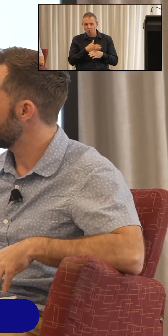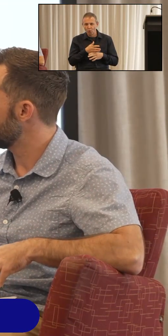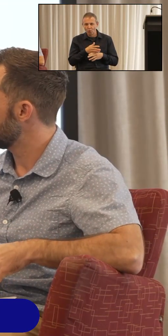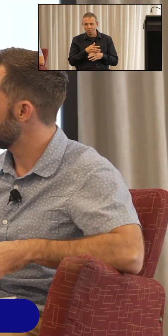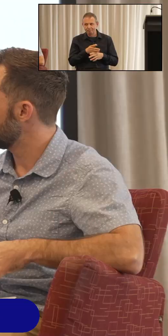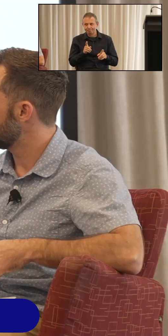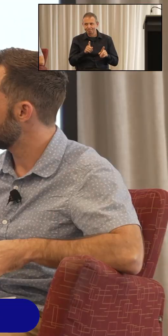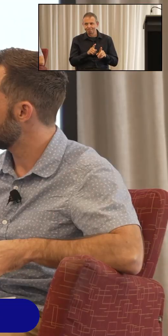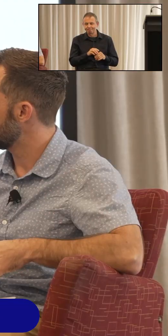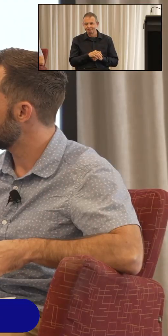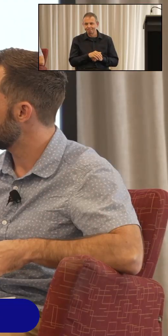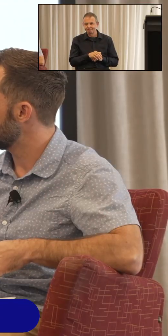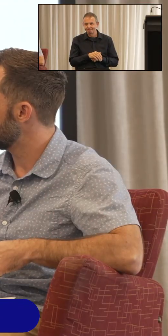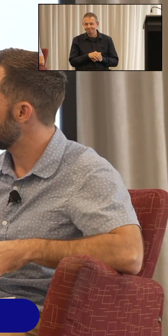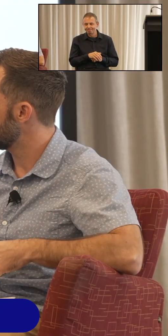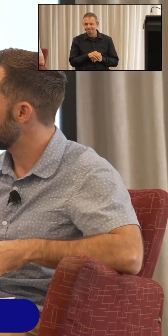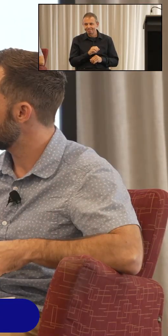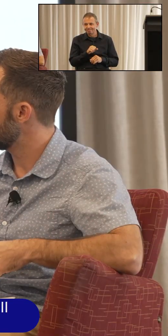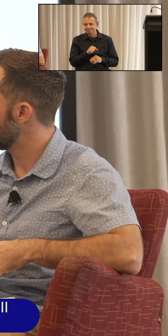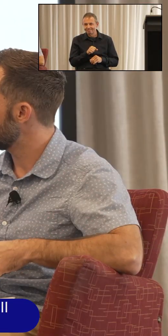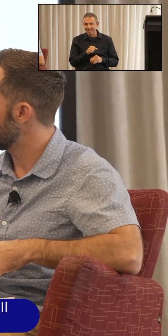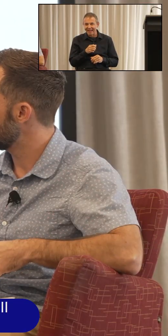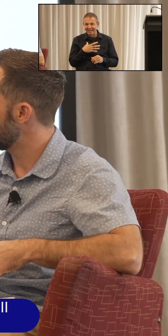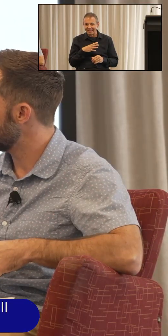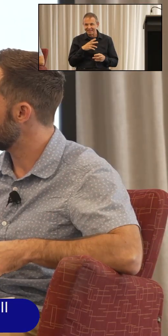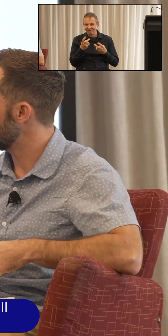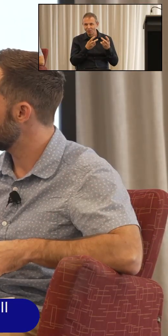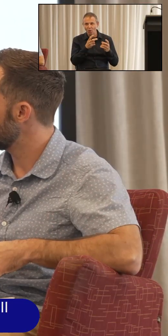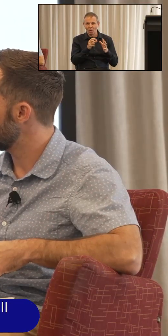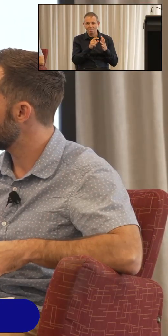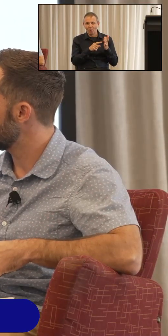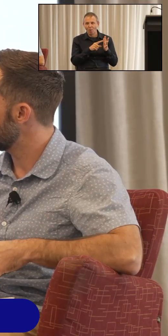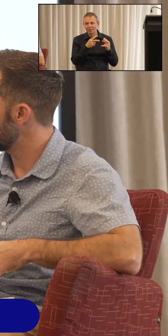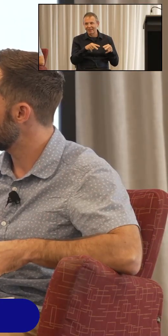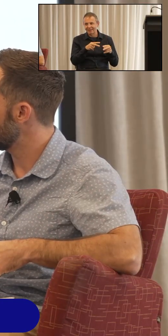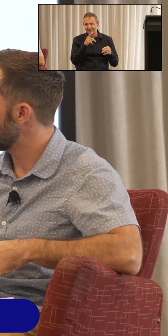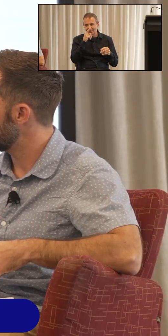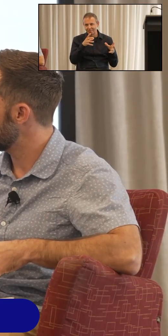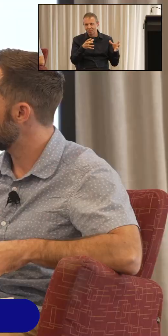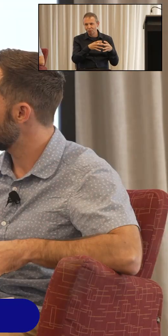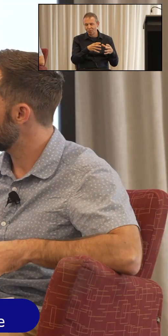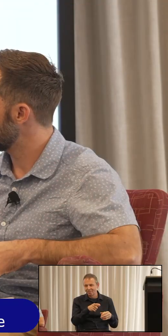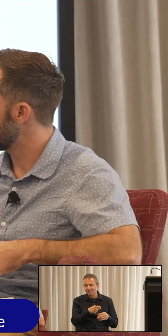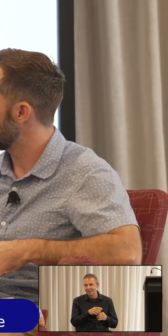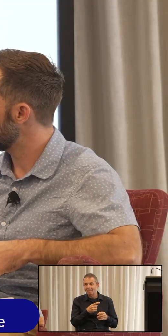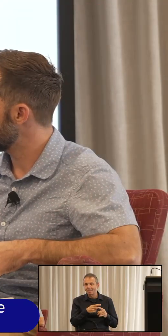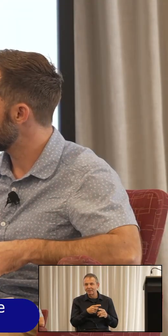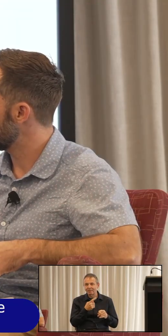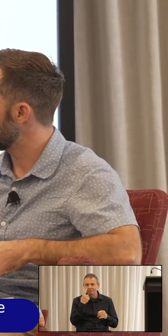Mm. Yeah, so then we needed to find a pole dancing community, and finding one that had a